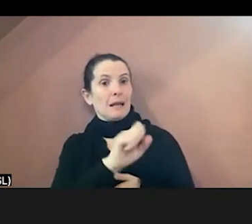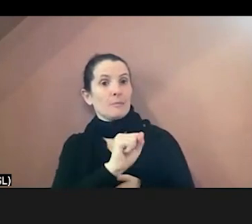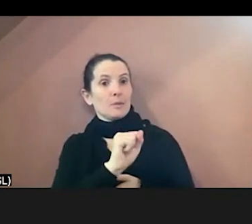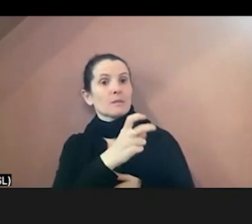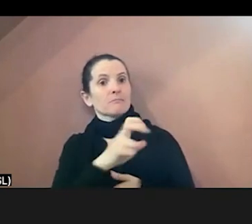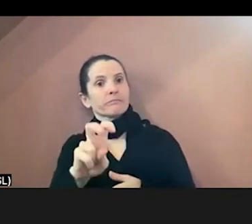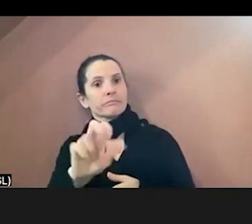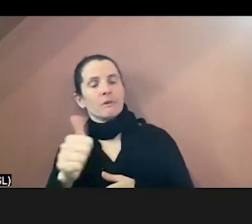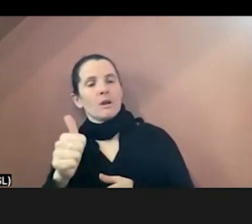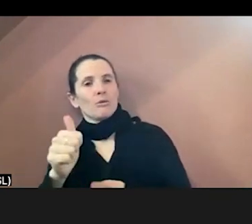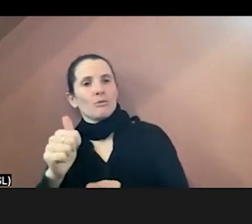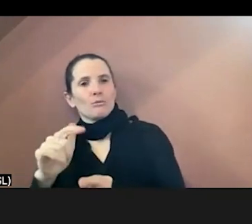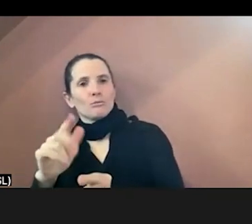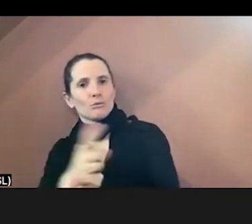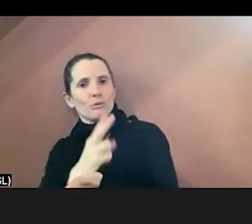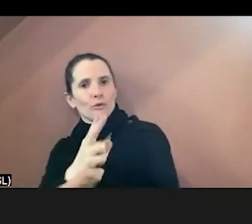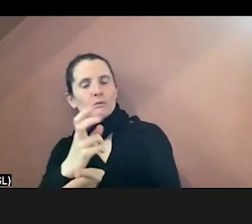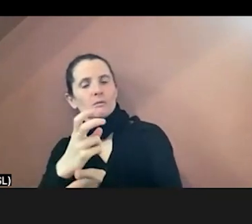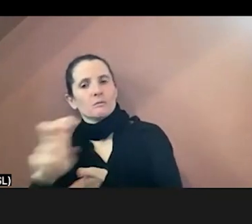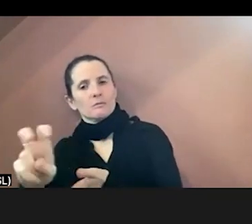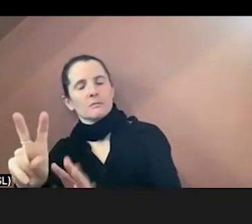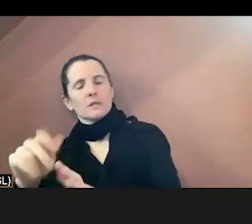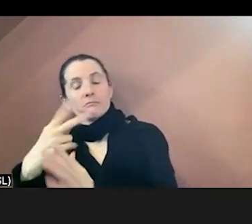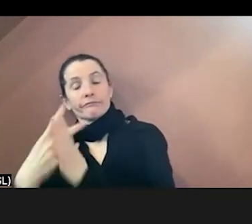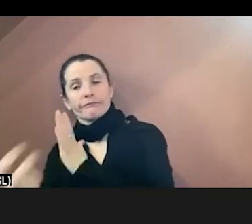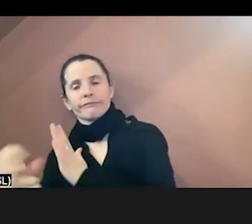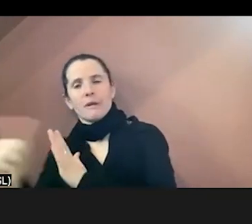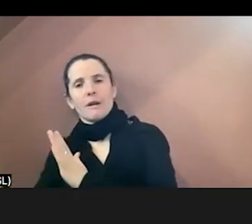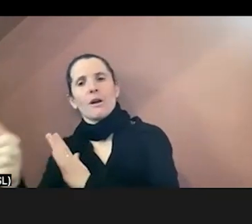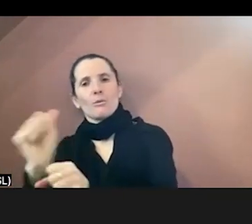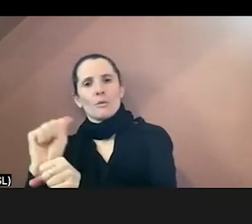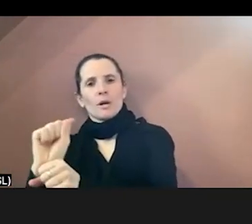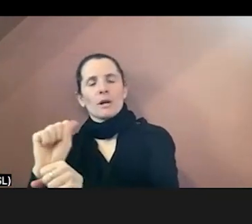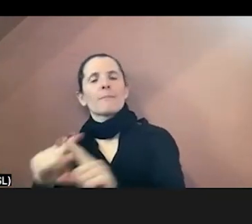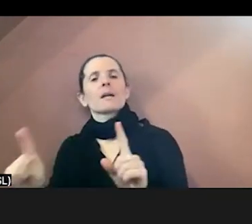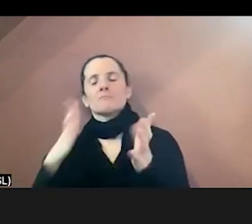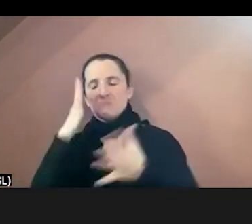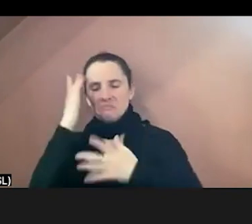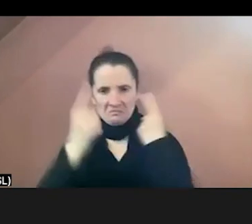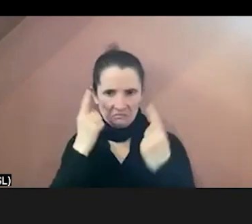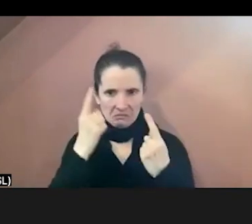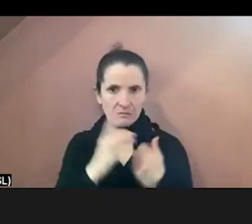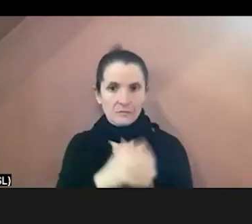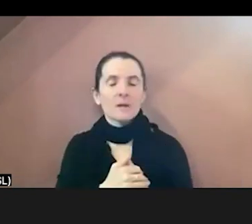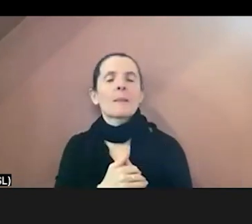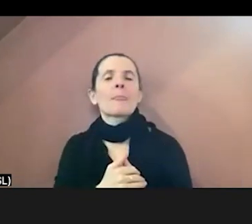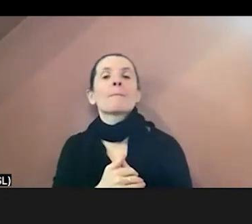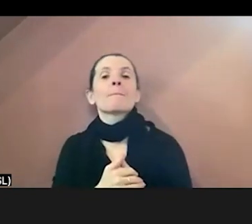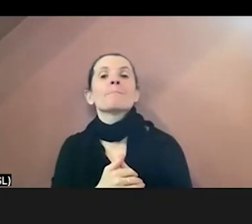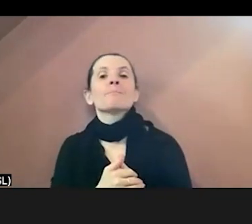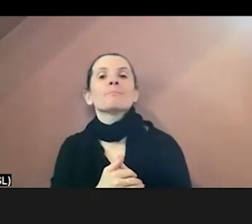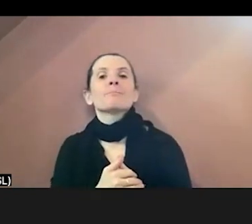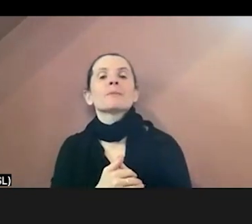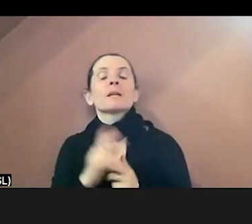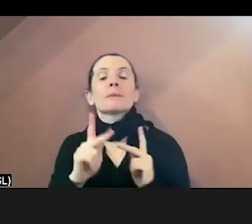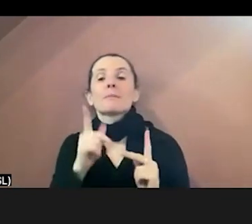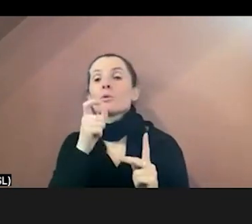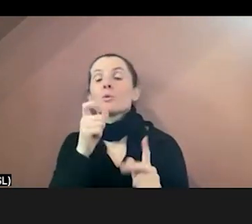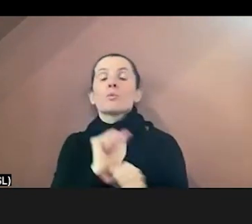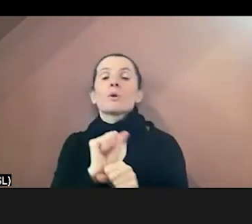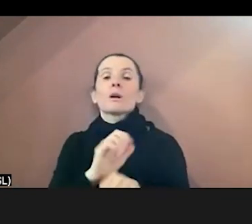absorbed in other things. Consider that people that generally work on combinatorial optimization